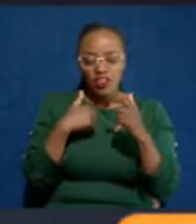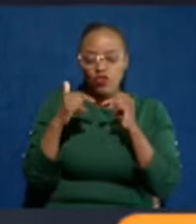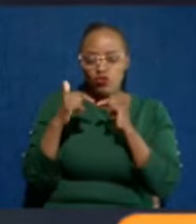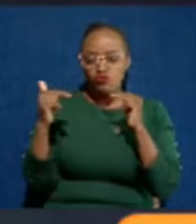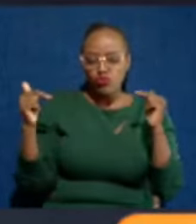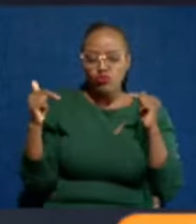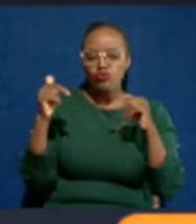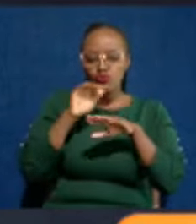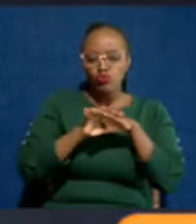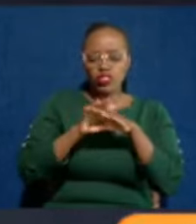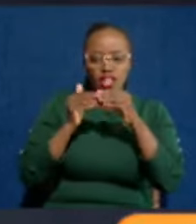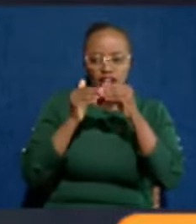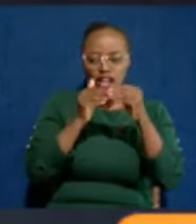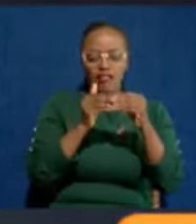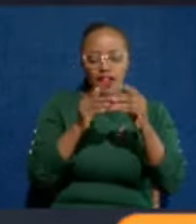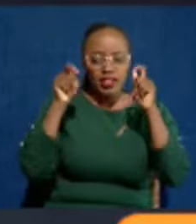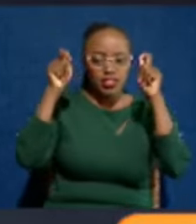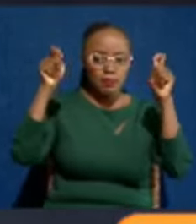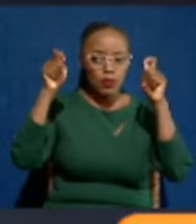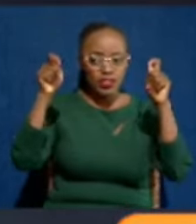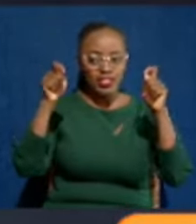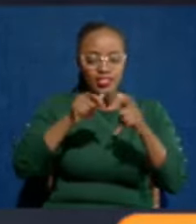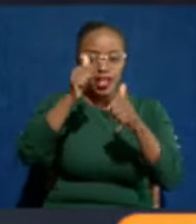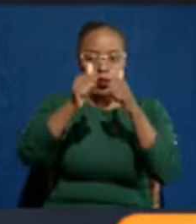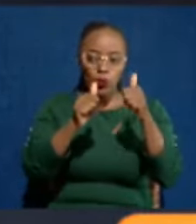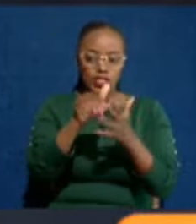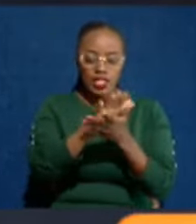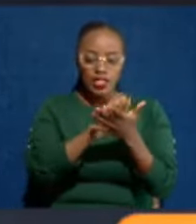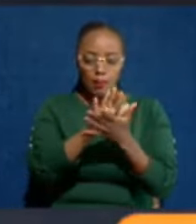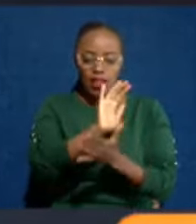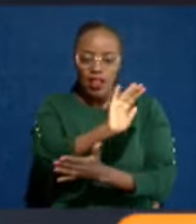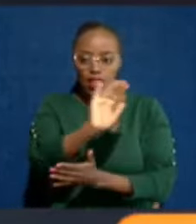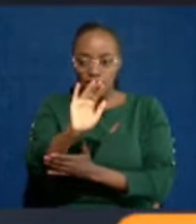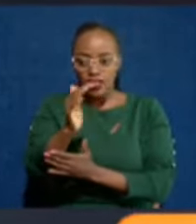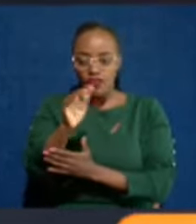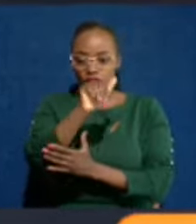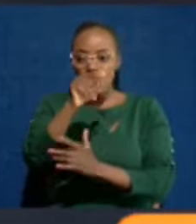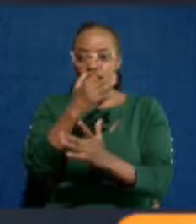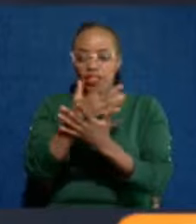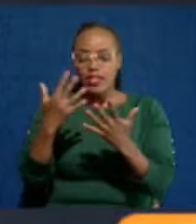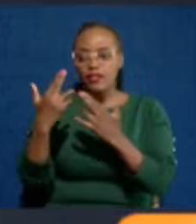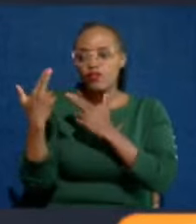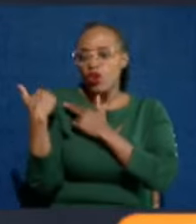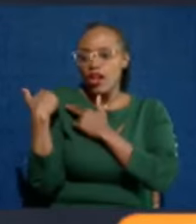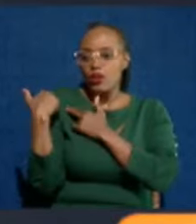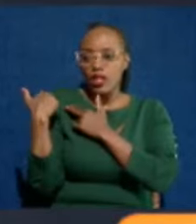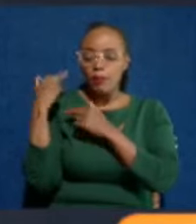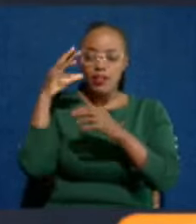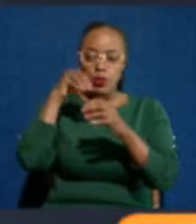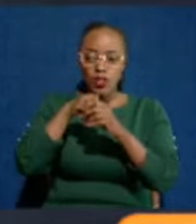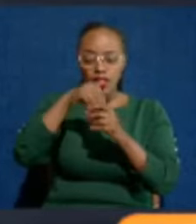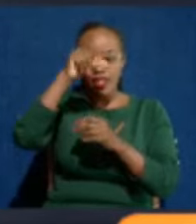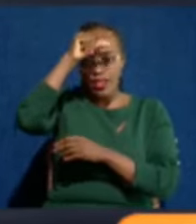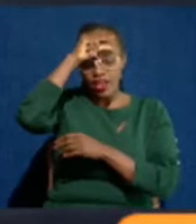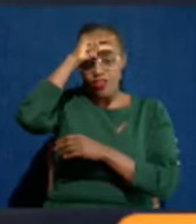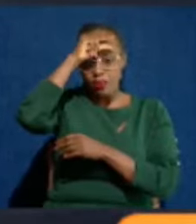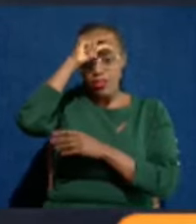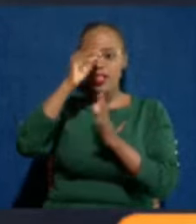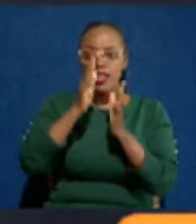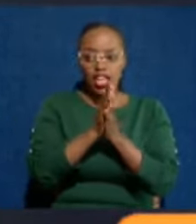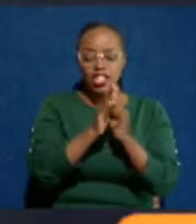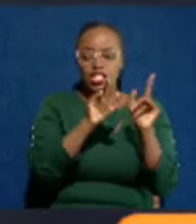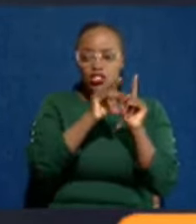government protests, which is basically to call for, among other things, accountability within the government.